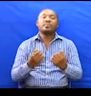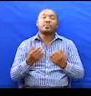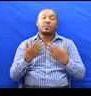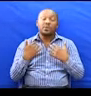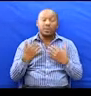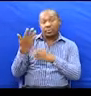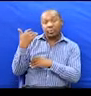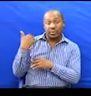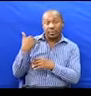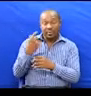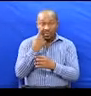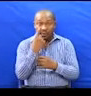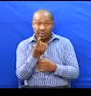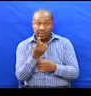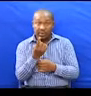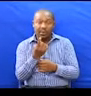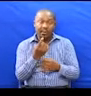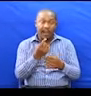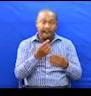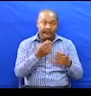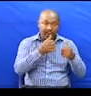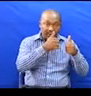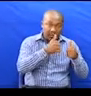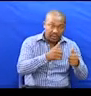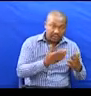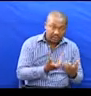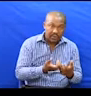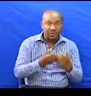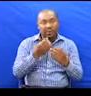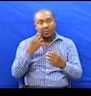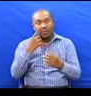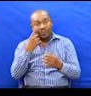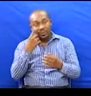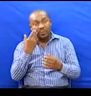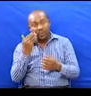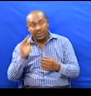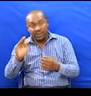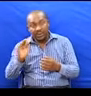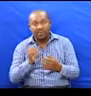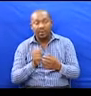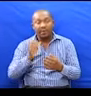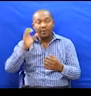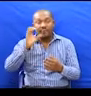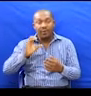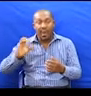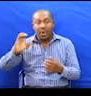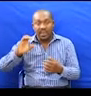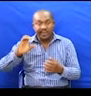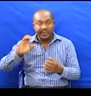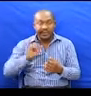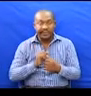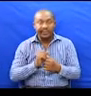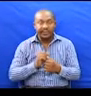of carbohydrate. We saw the function of carbohydrate. Now today, my dear student, we are going to proceed with the second group of